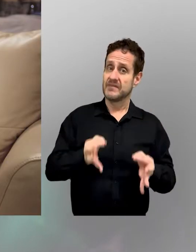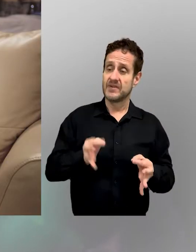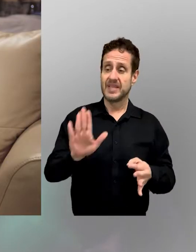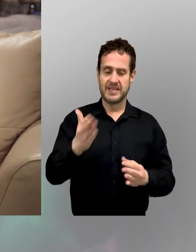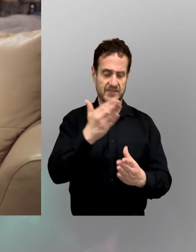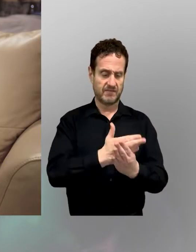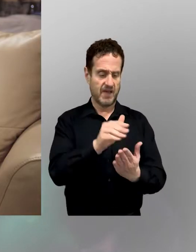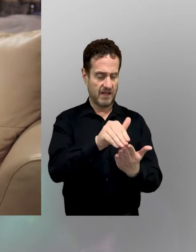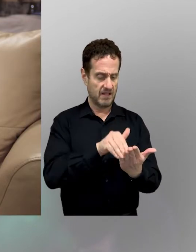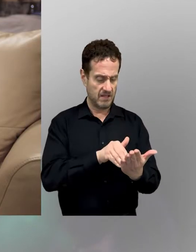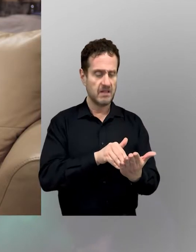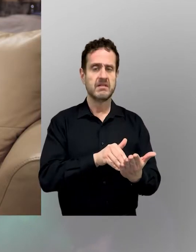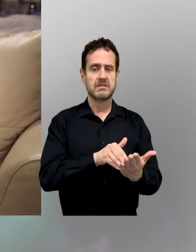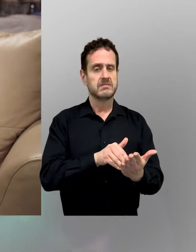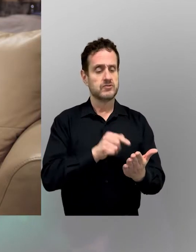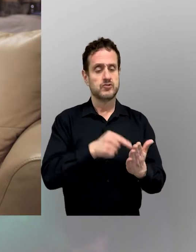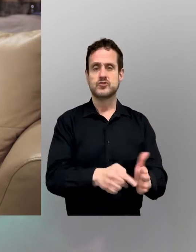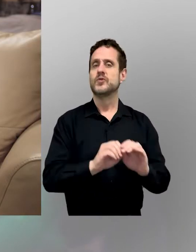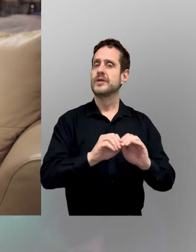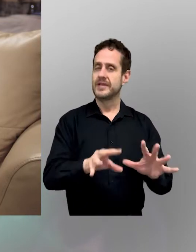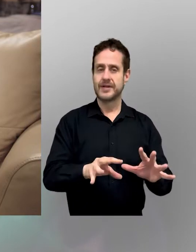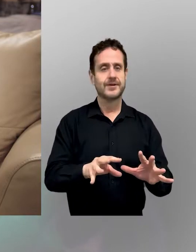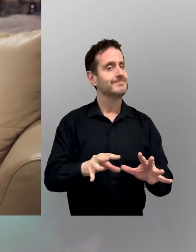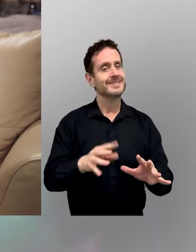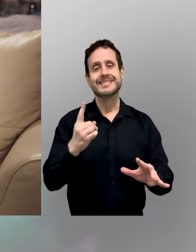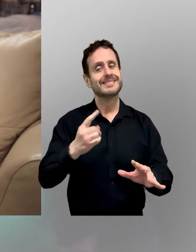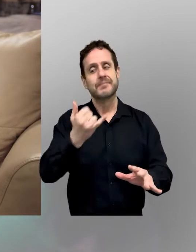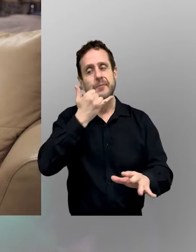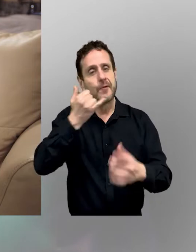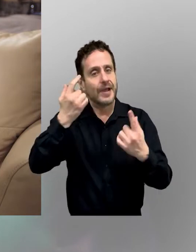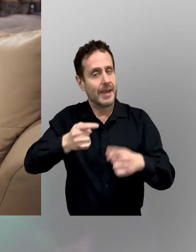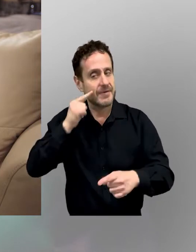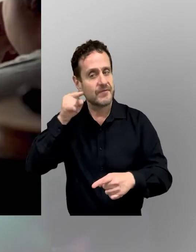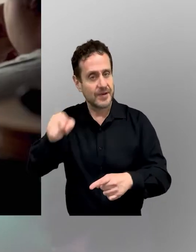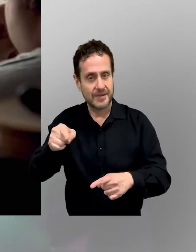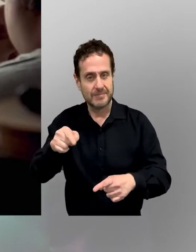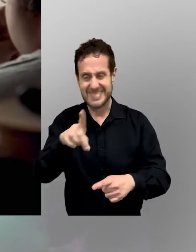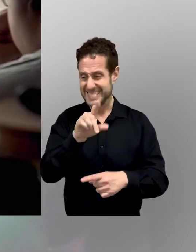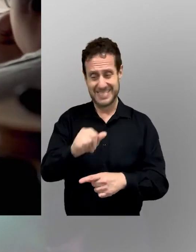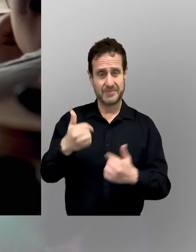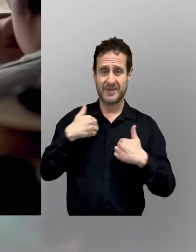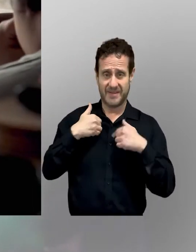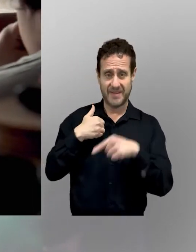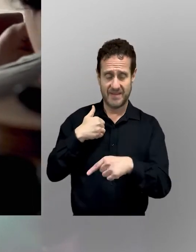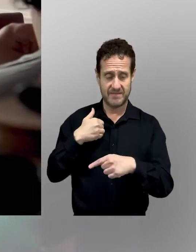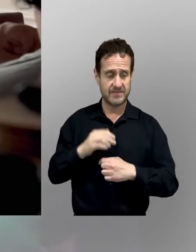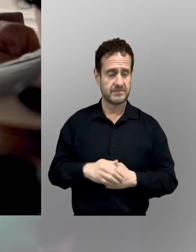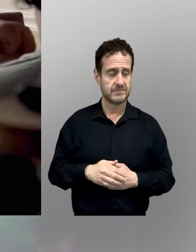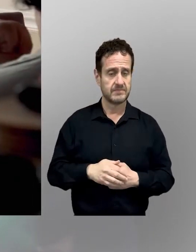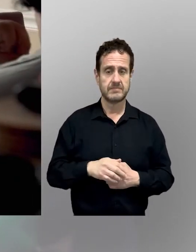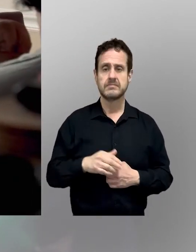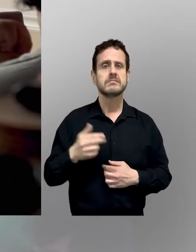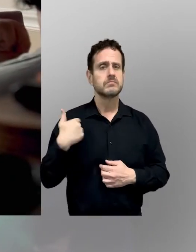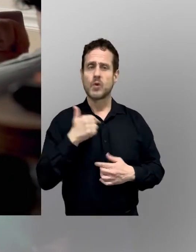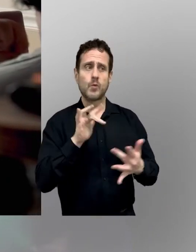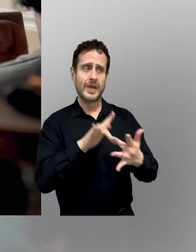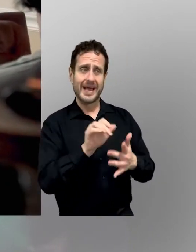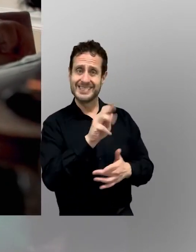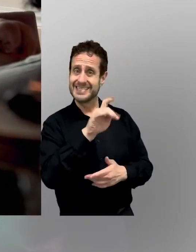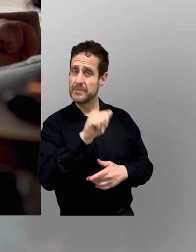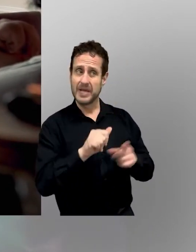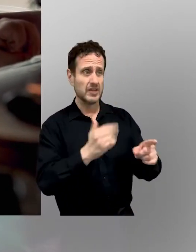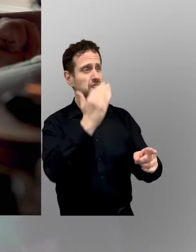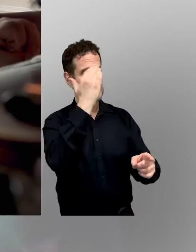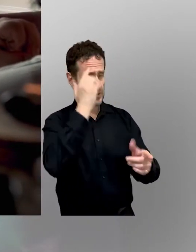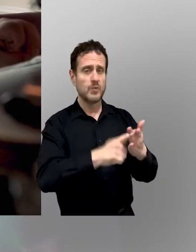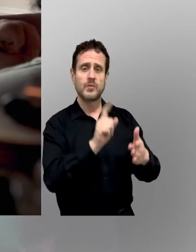were definitely things in those records that made it clear that there was something else going on there. But once we got with Amanda, she knew what we